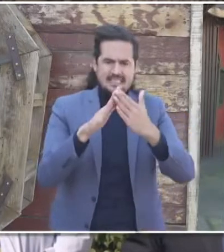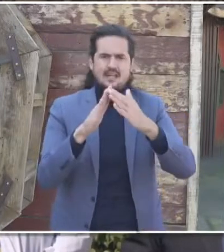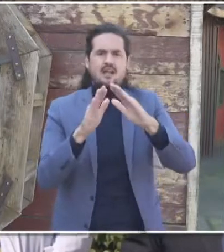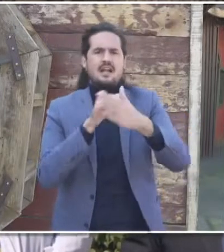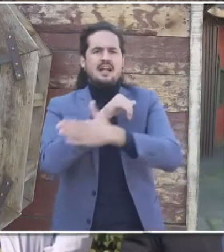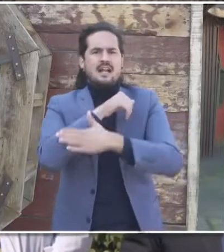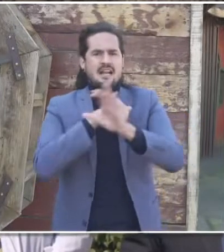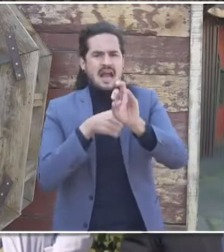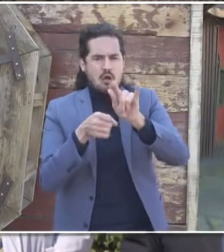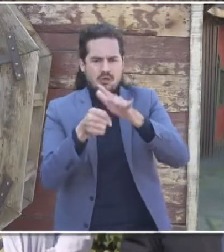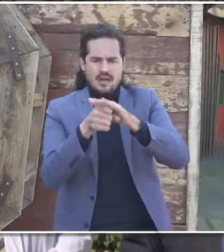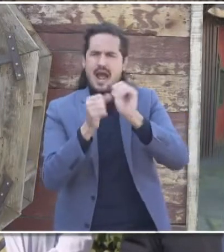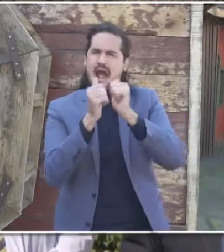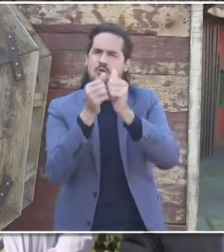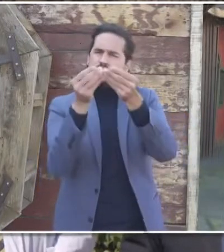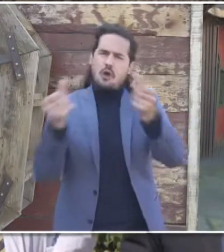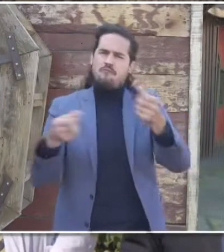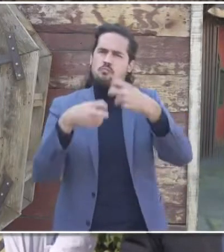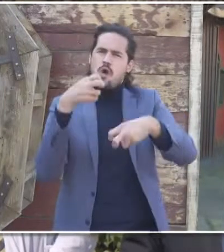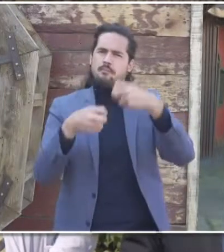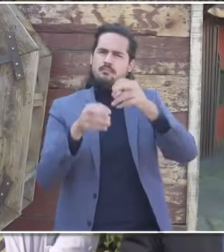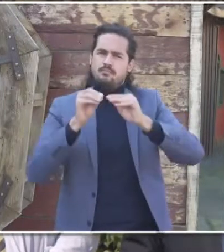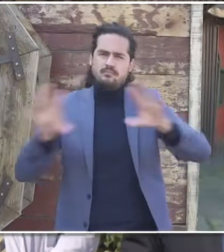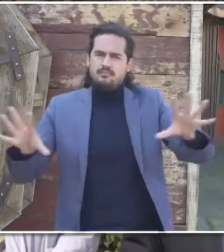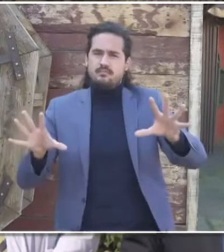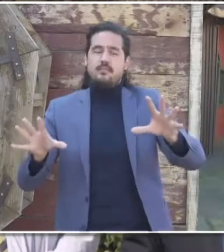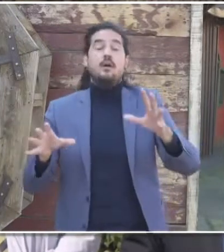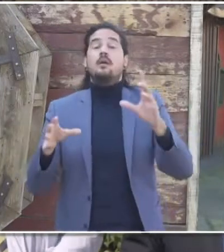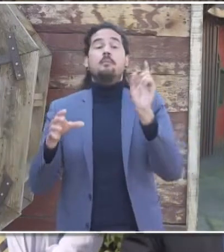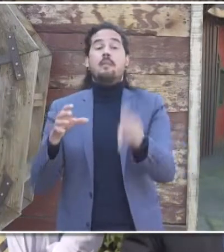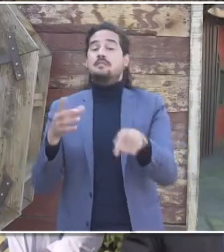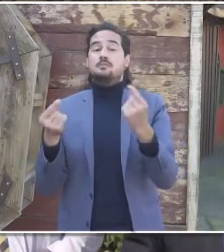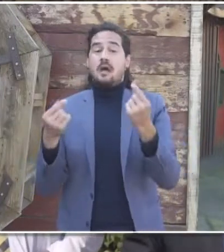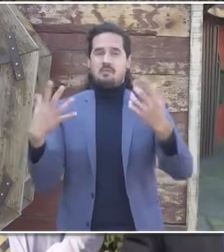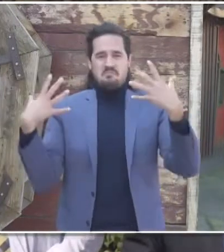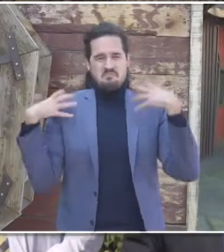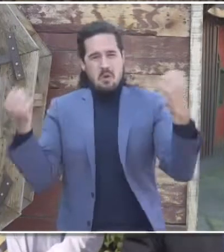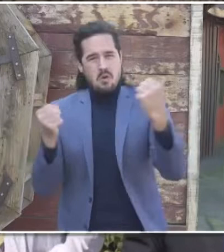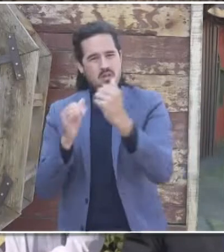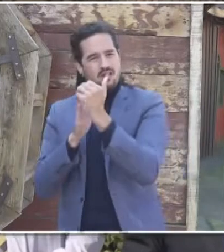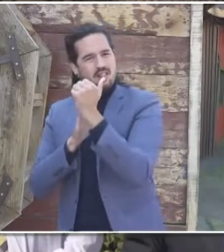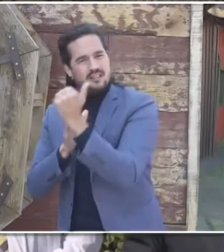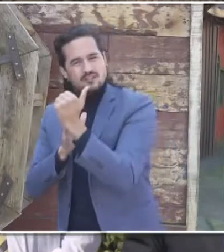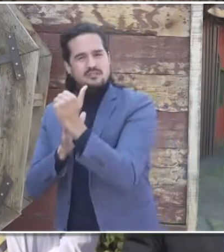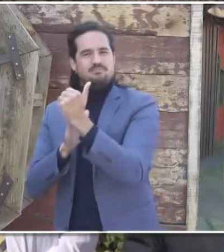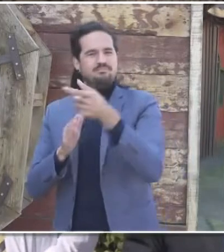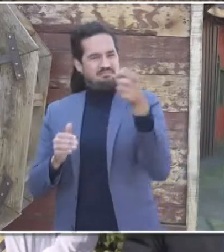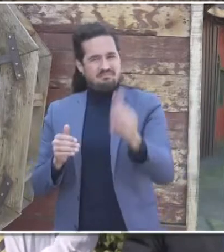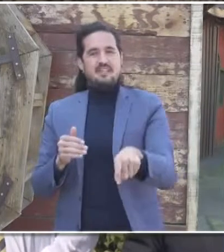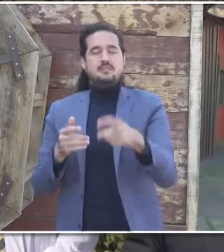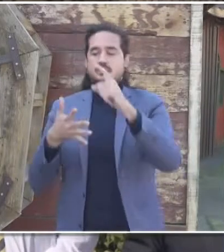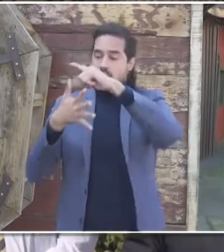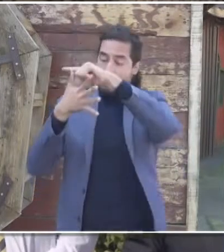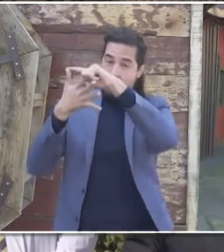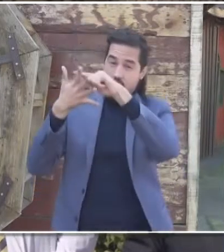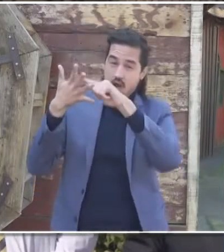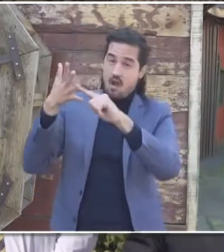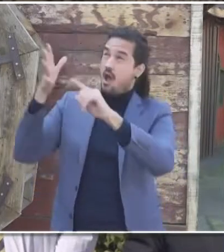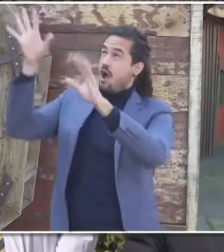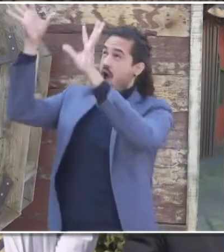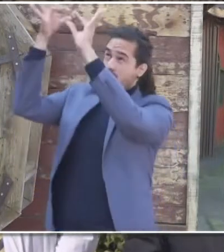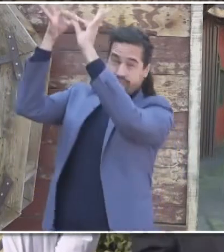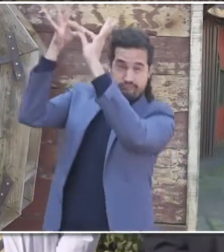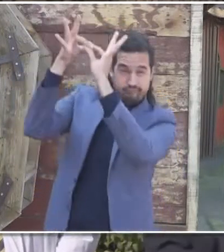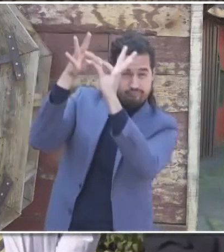Bold leadership at all levels is necessary to get through this pandemic together. So as we think about Fresno County and the Central